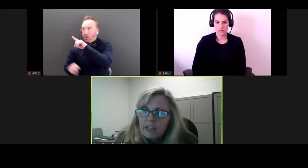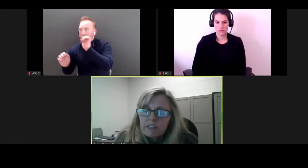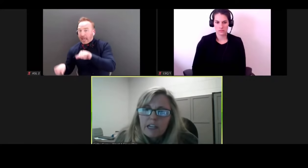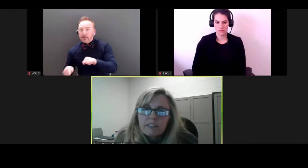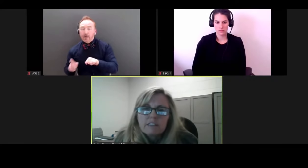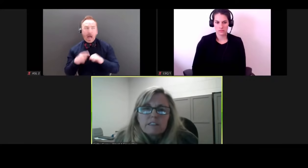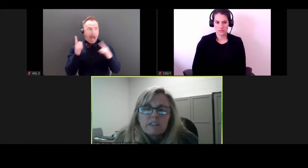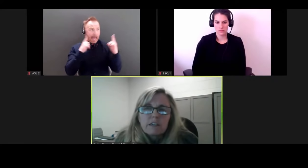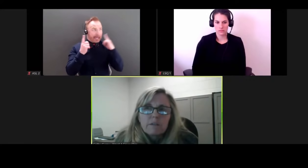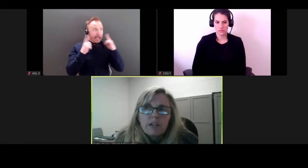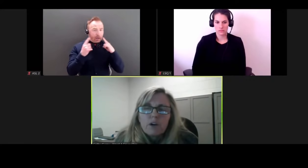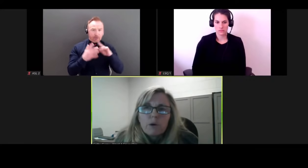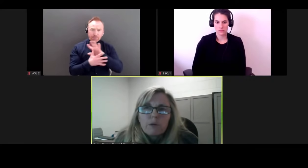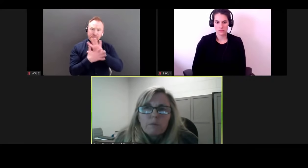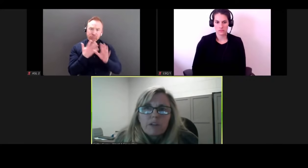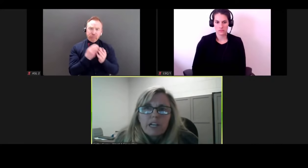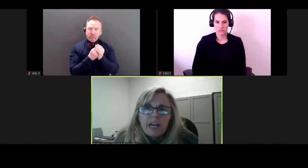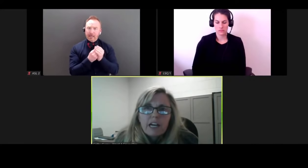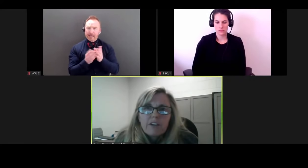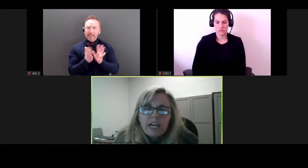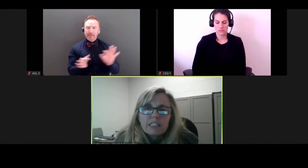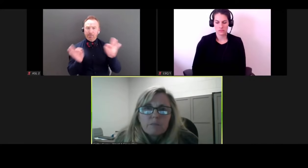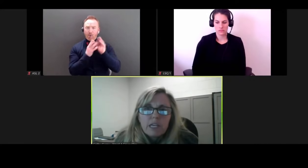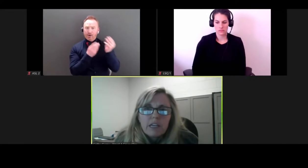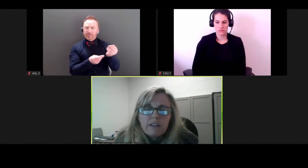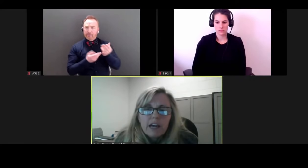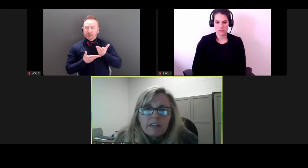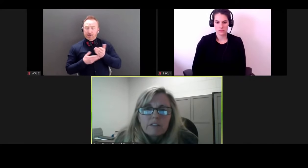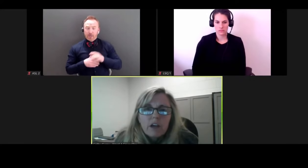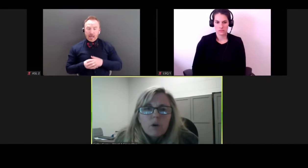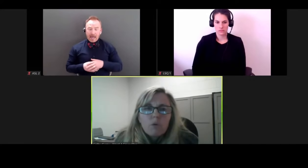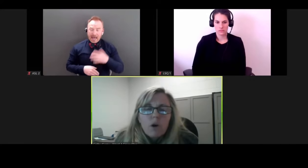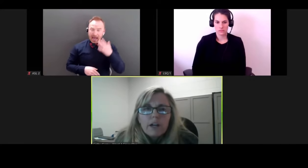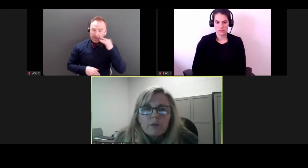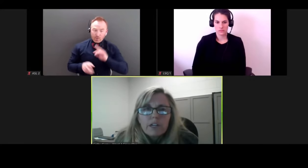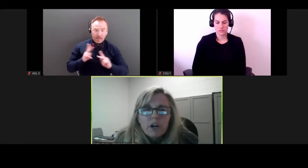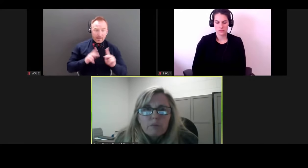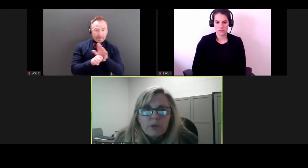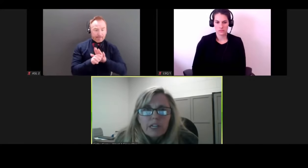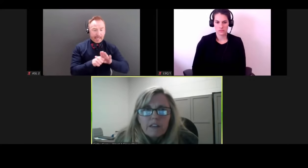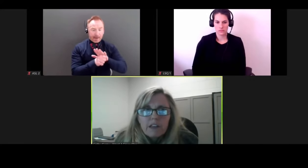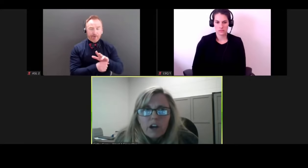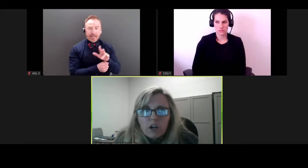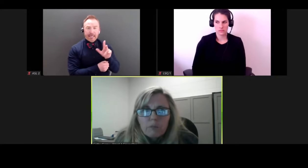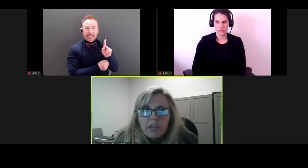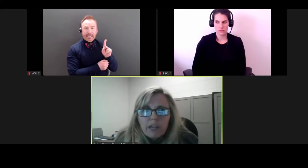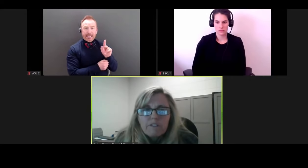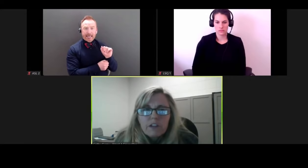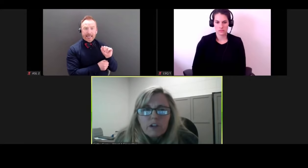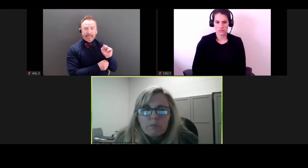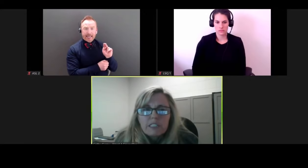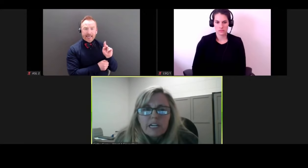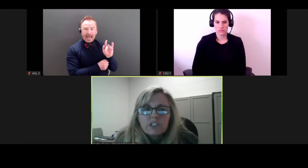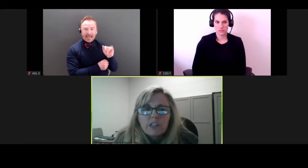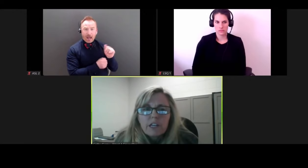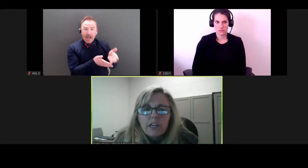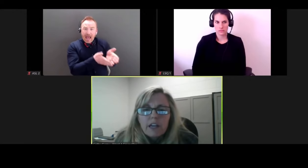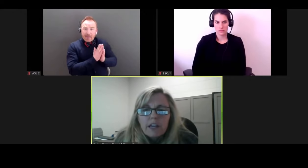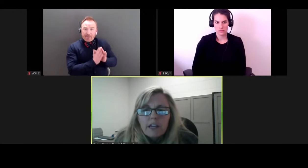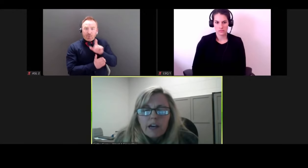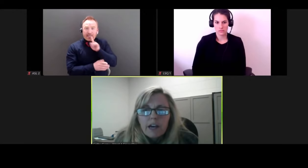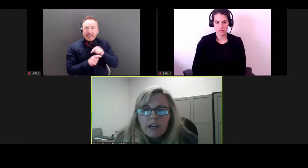And I guess I know what people in Canada have asked me, and that is, why are we not bringing in the army? If there are